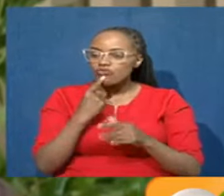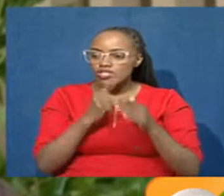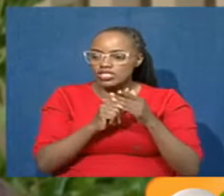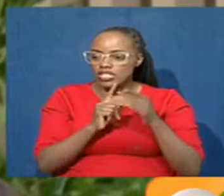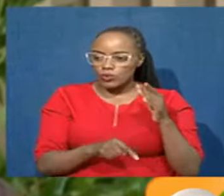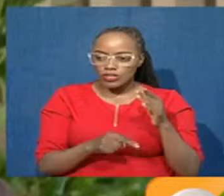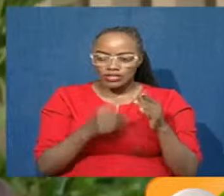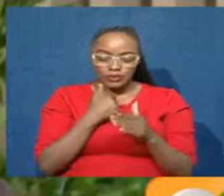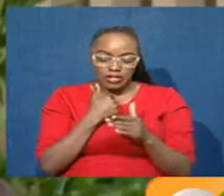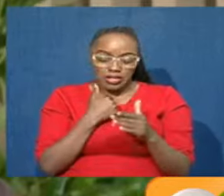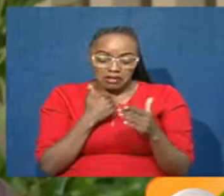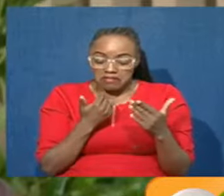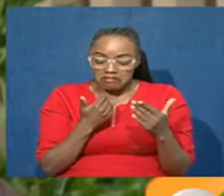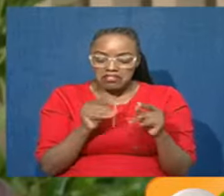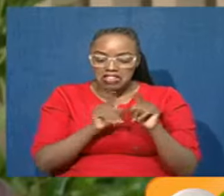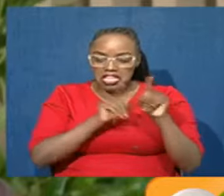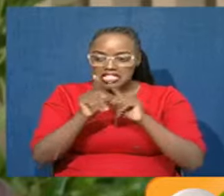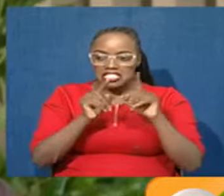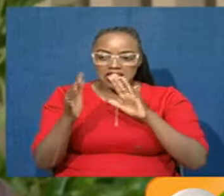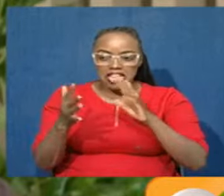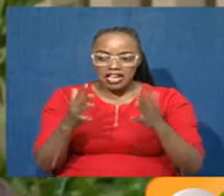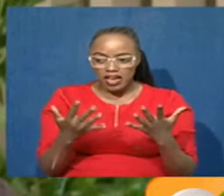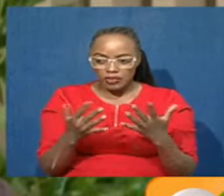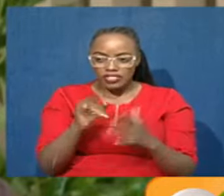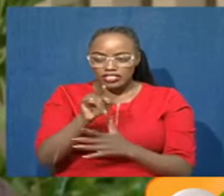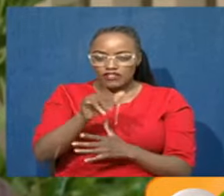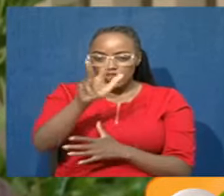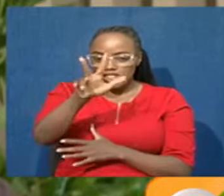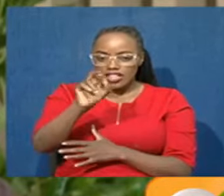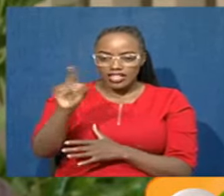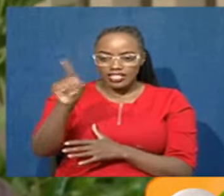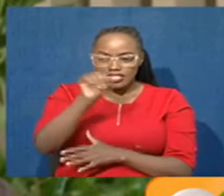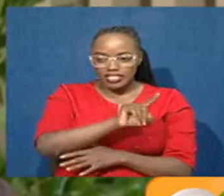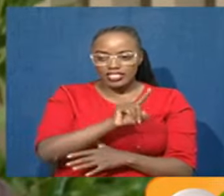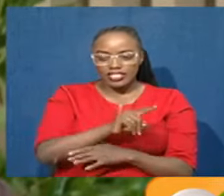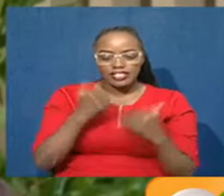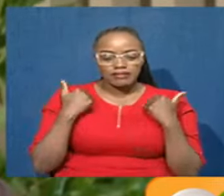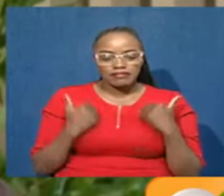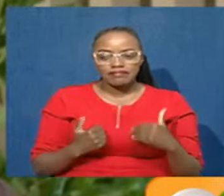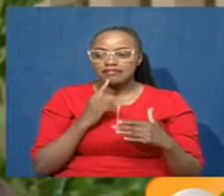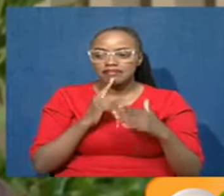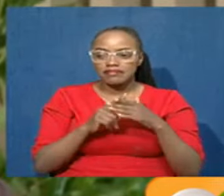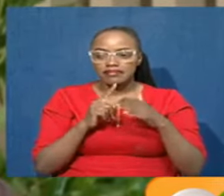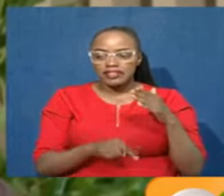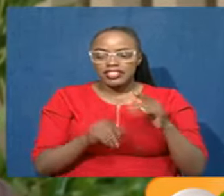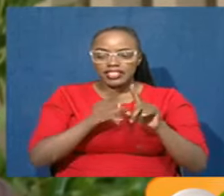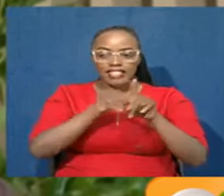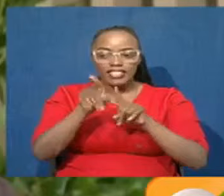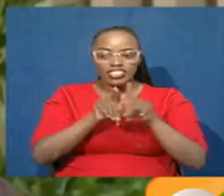has been, the journey has been like those 30 days? I want to say that